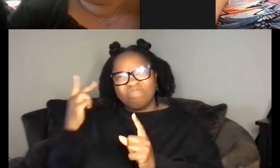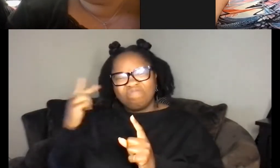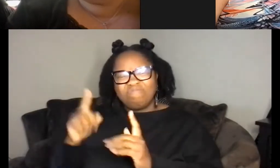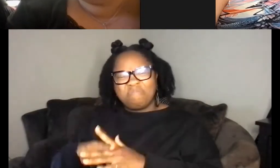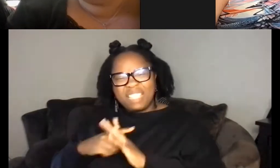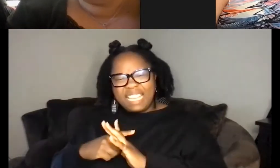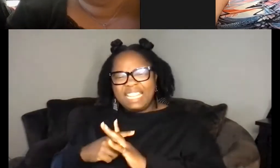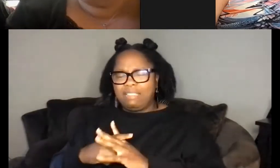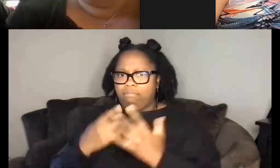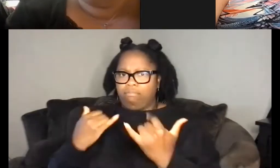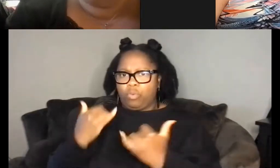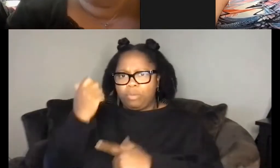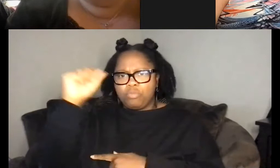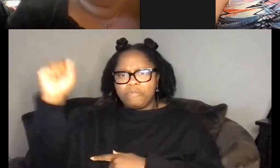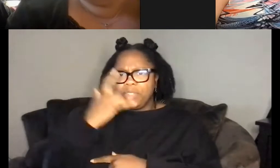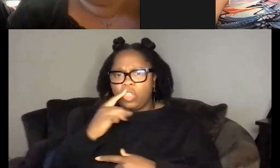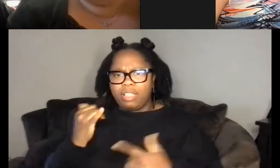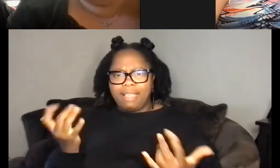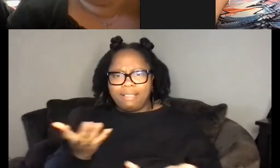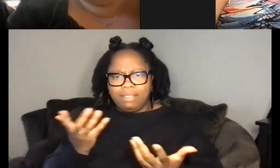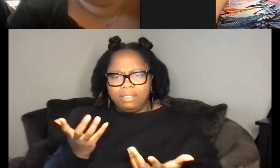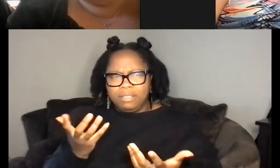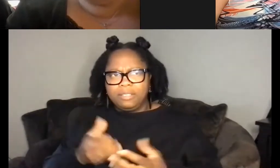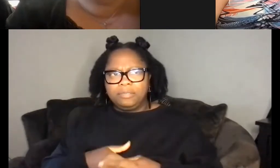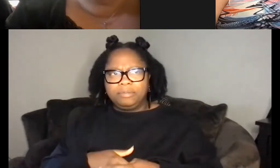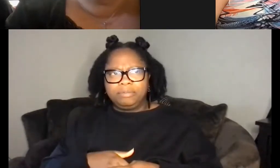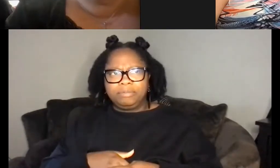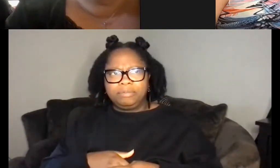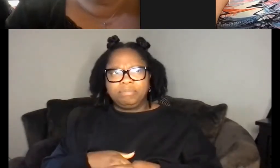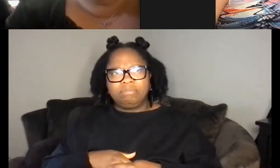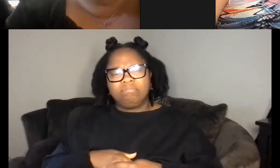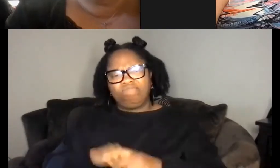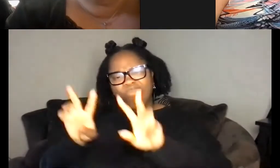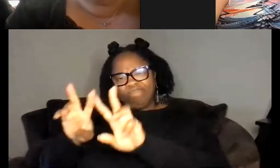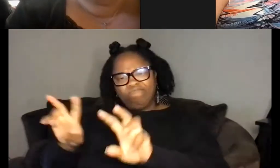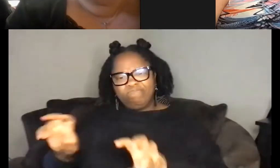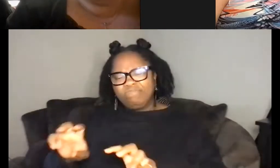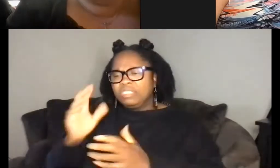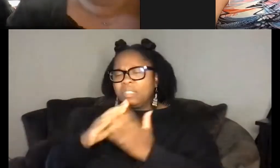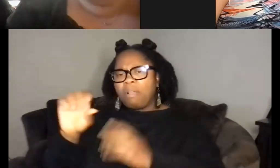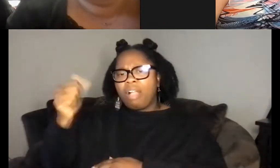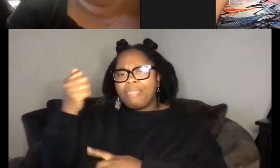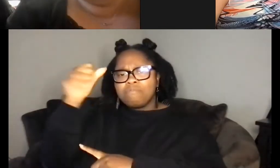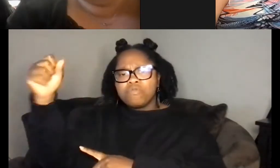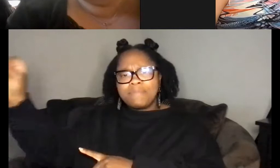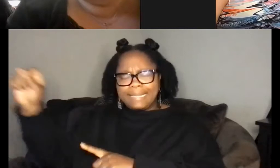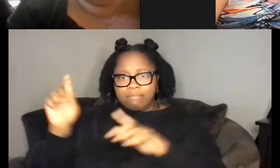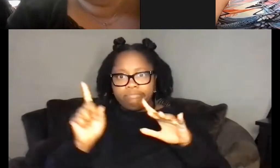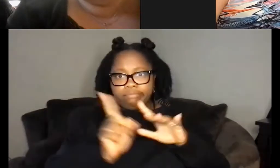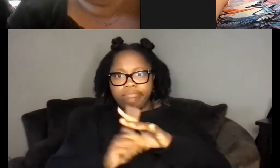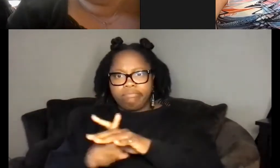as a movement. And looking at some of the other movements that have come up at the same